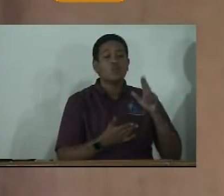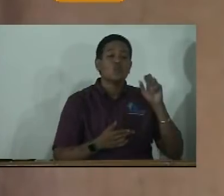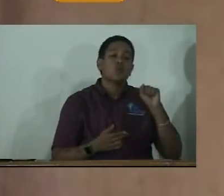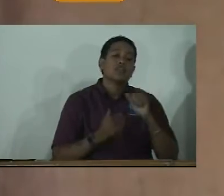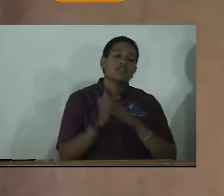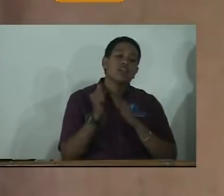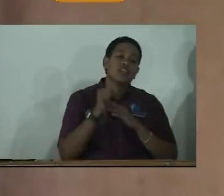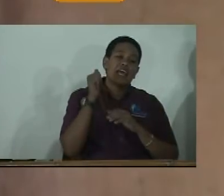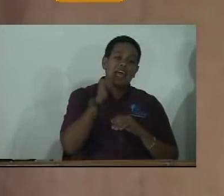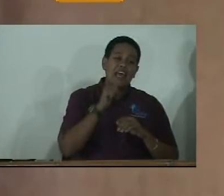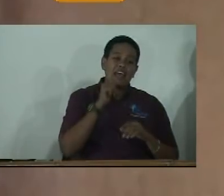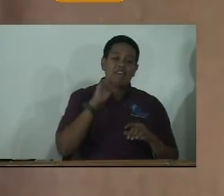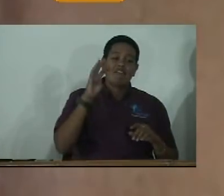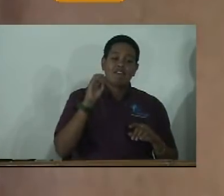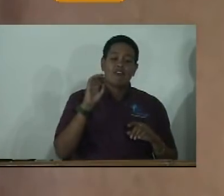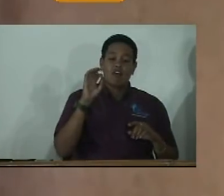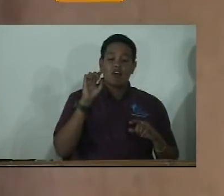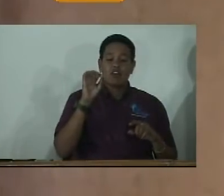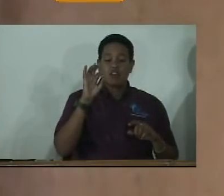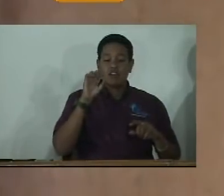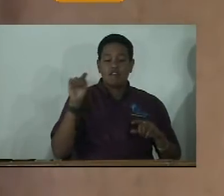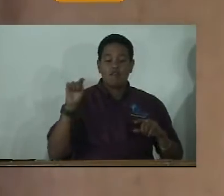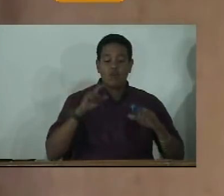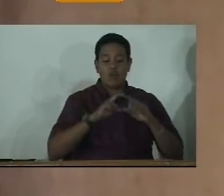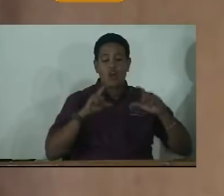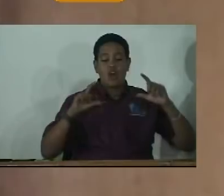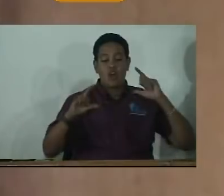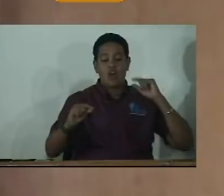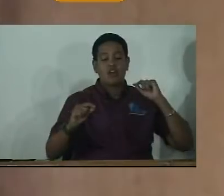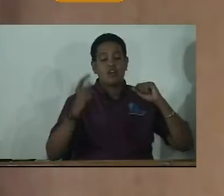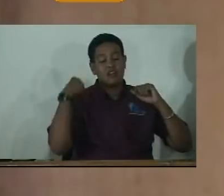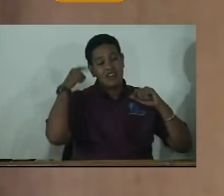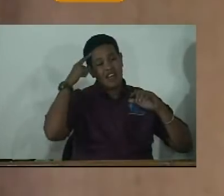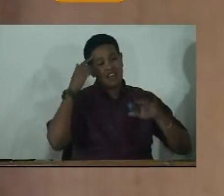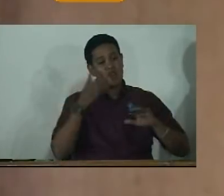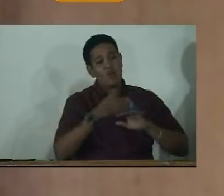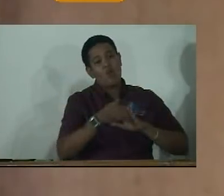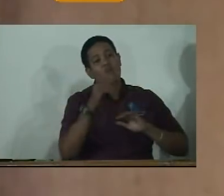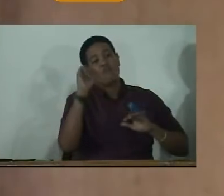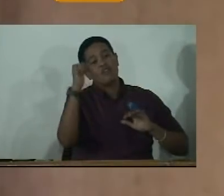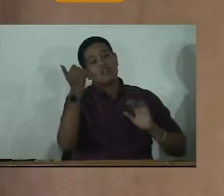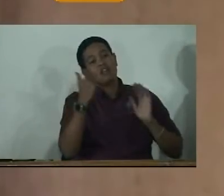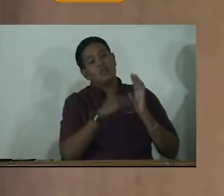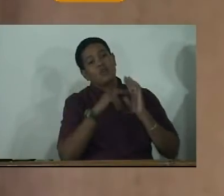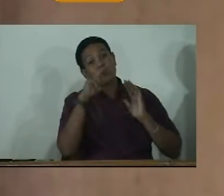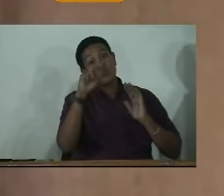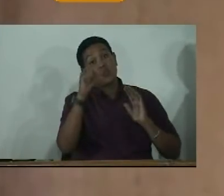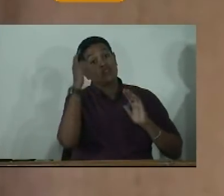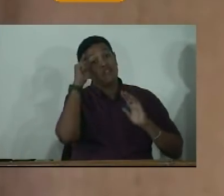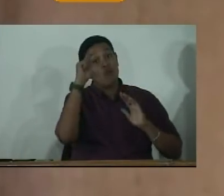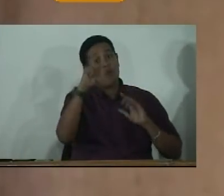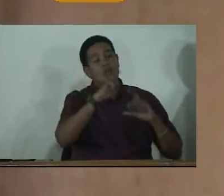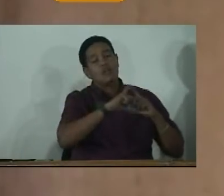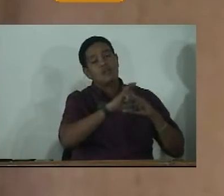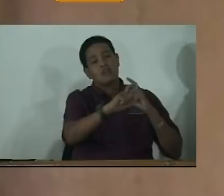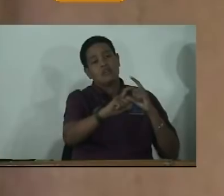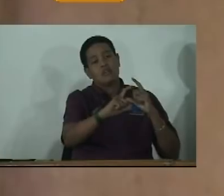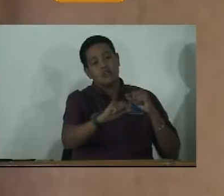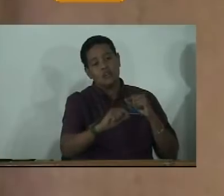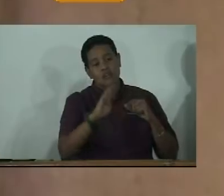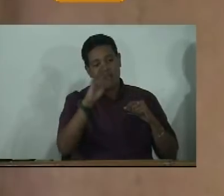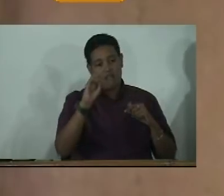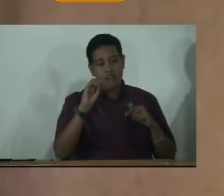per 40-foot container to, I think at one time it was over $10,000 per 40-foot